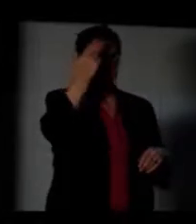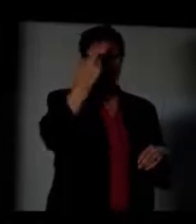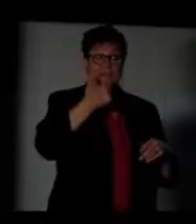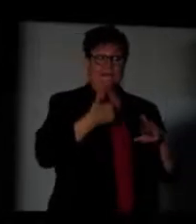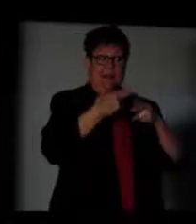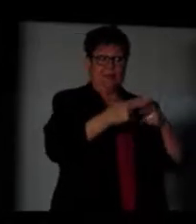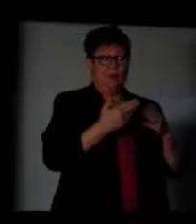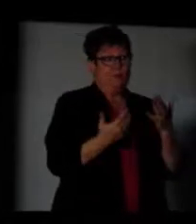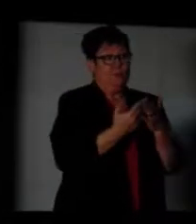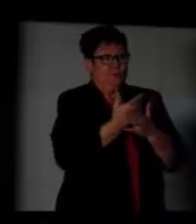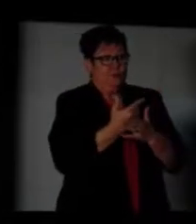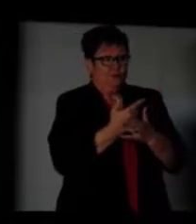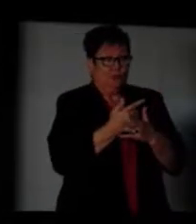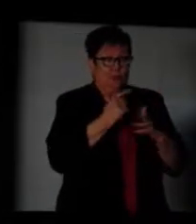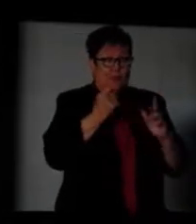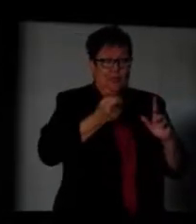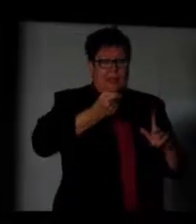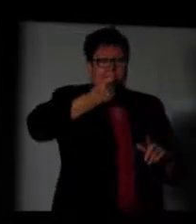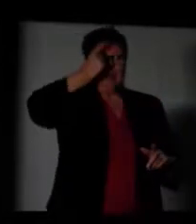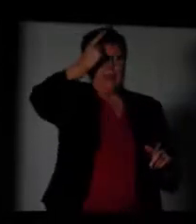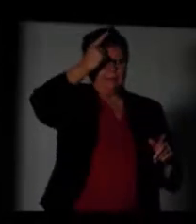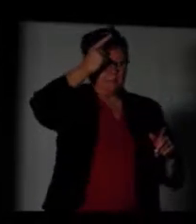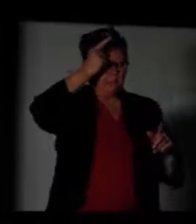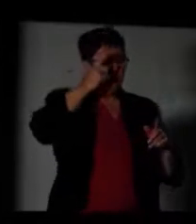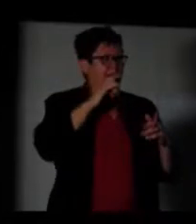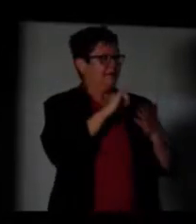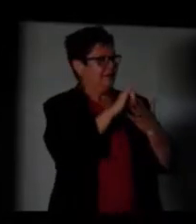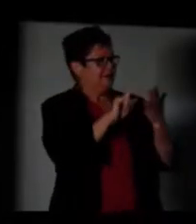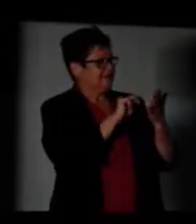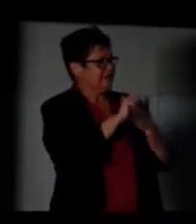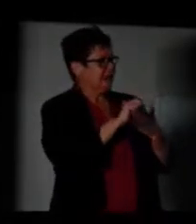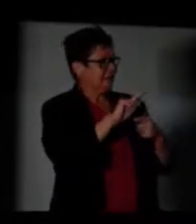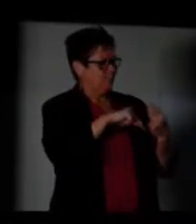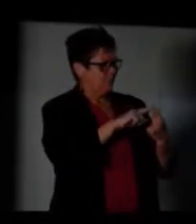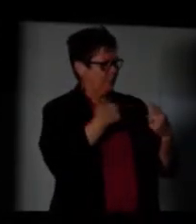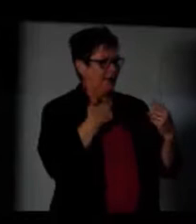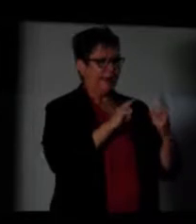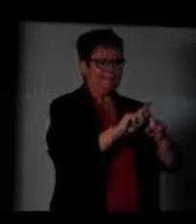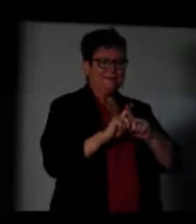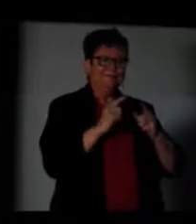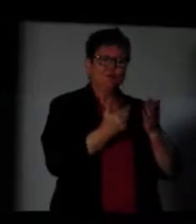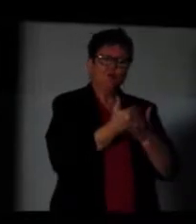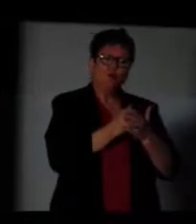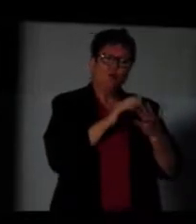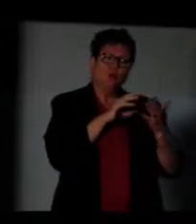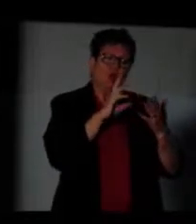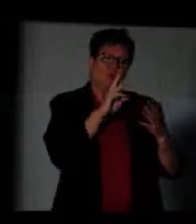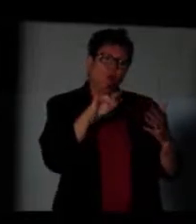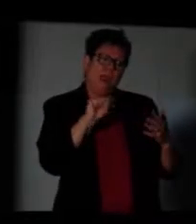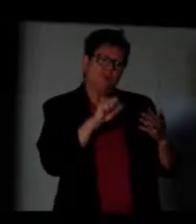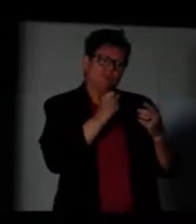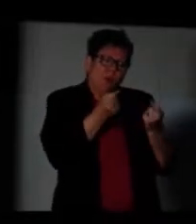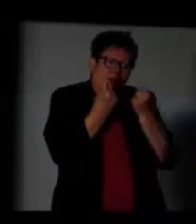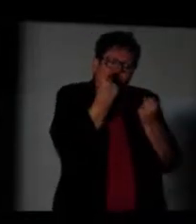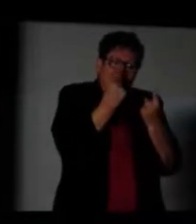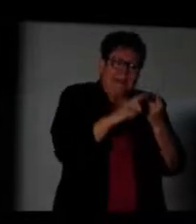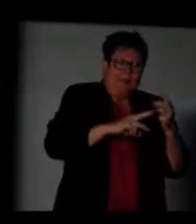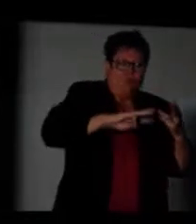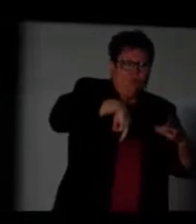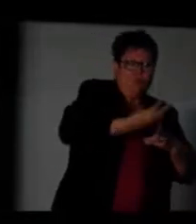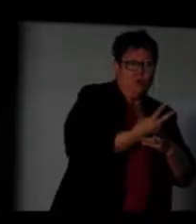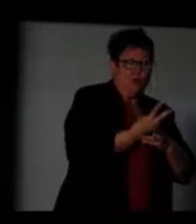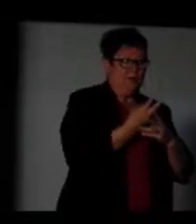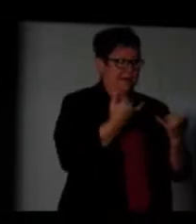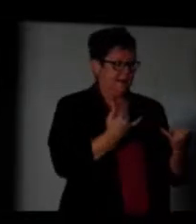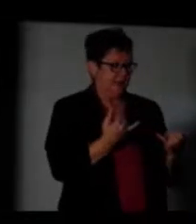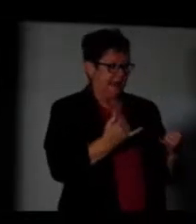the New Enlightenment, is I think that this is a time when there are new ways of understanding the world rapidly becoming available.